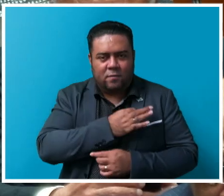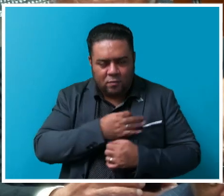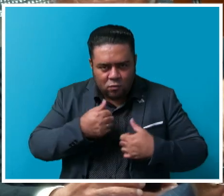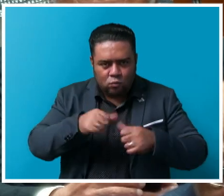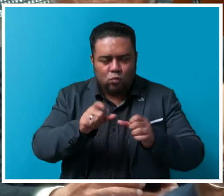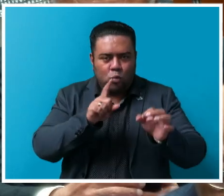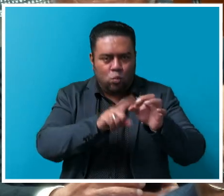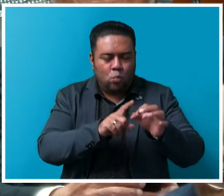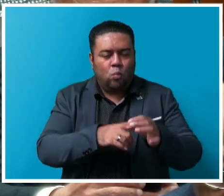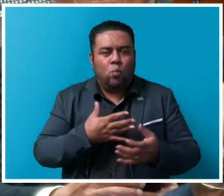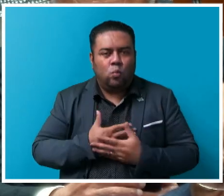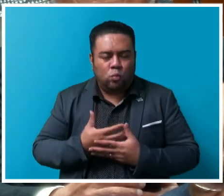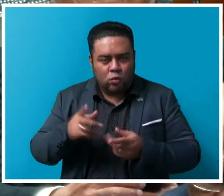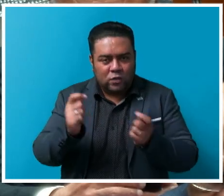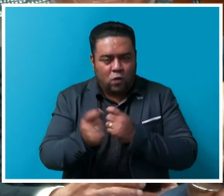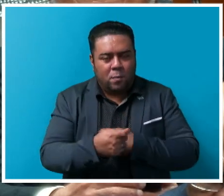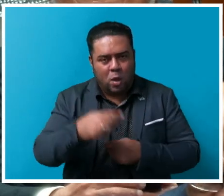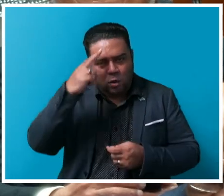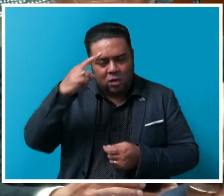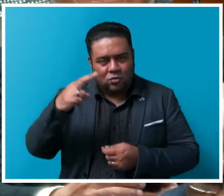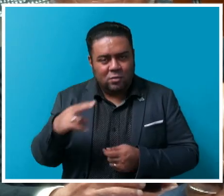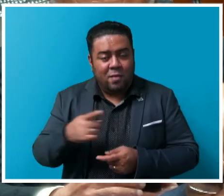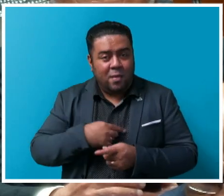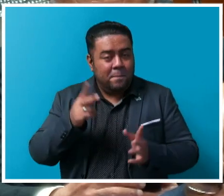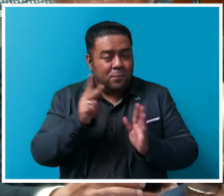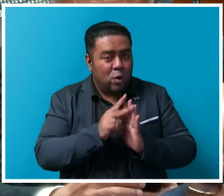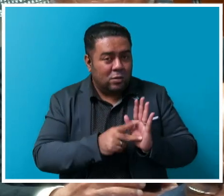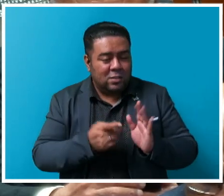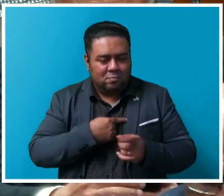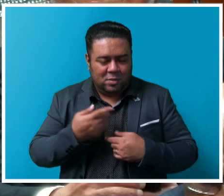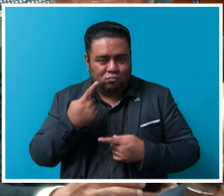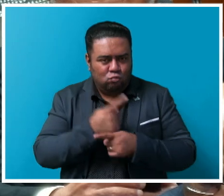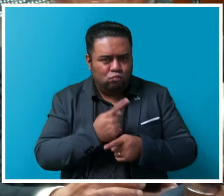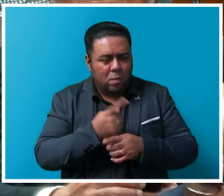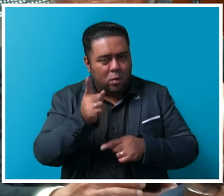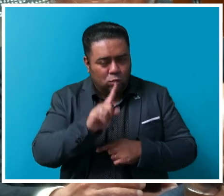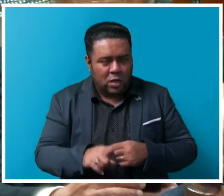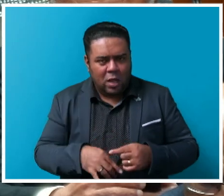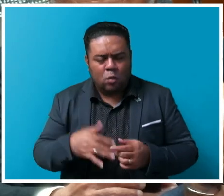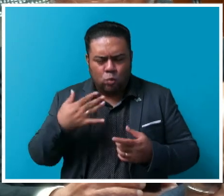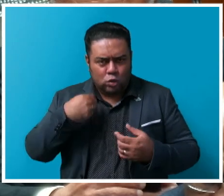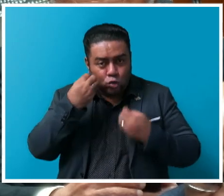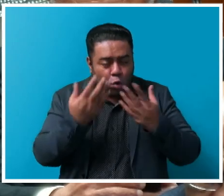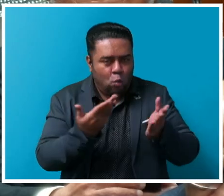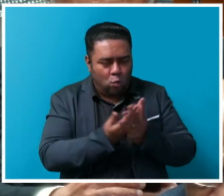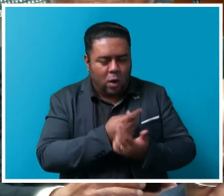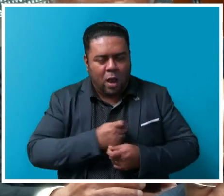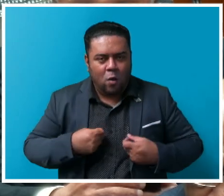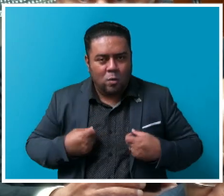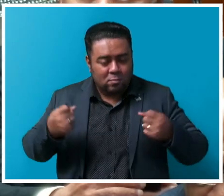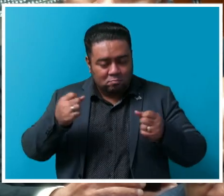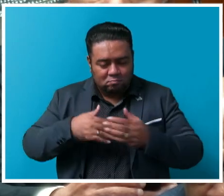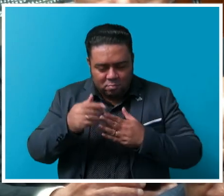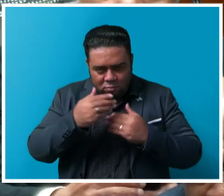our nation. The priorities I've outlined today, Honorable Speaker, reflect our unwavering determination to build a stronger,